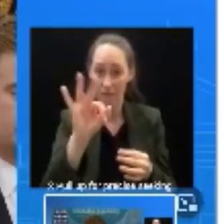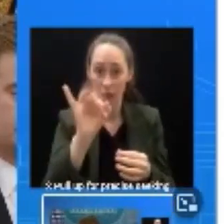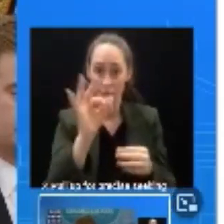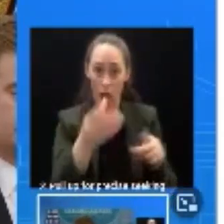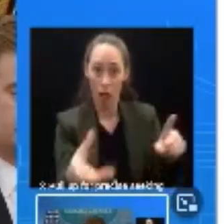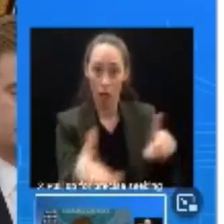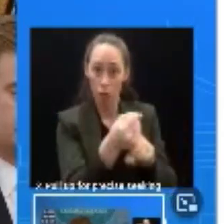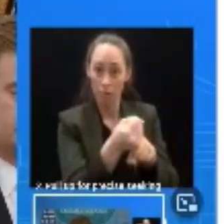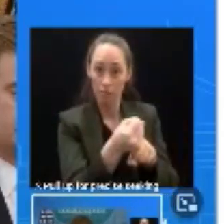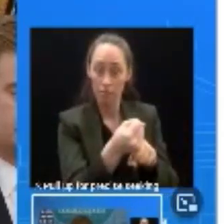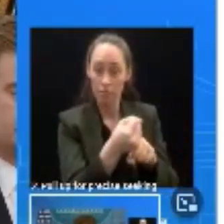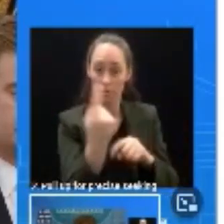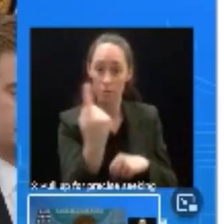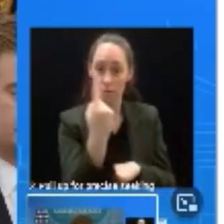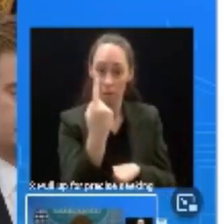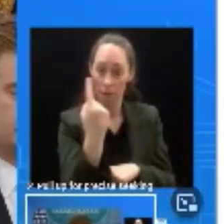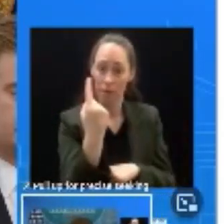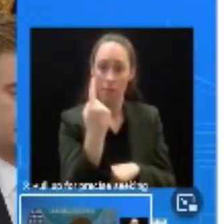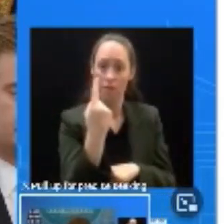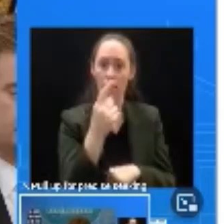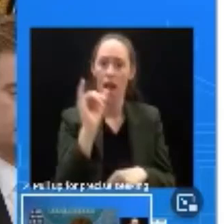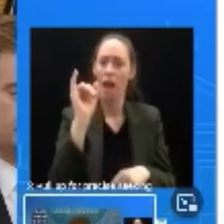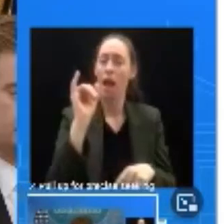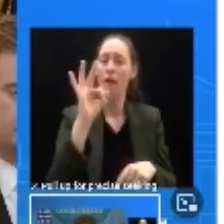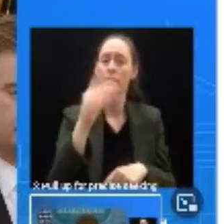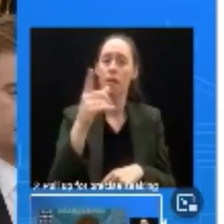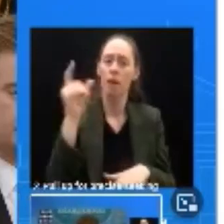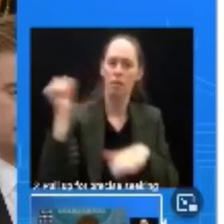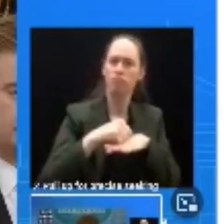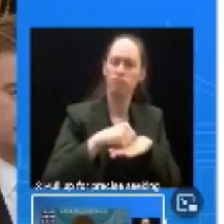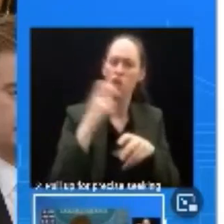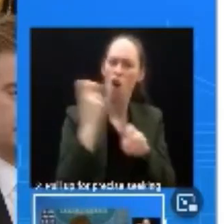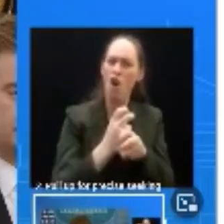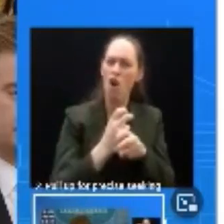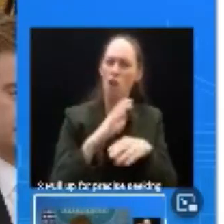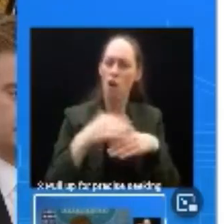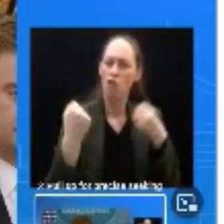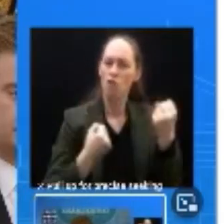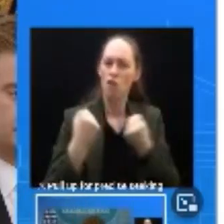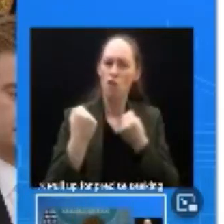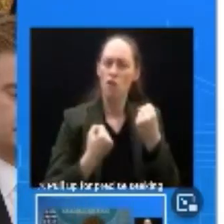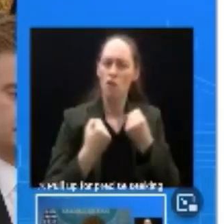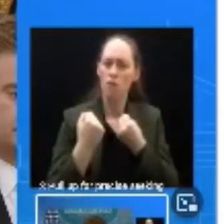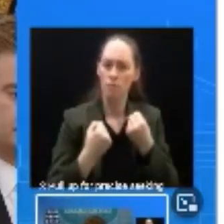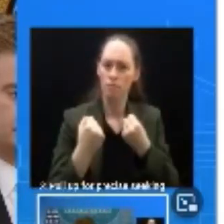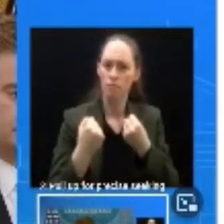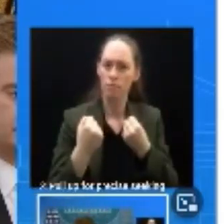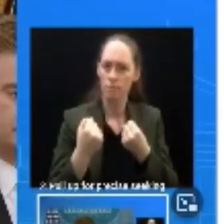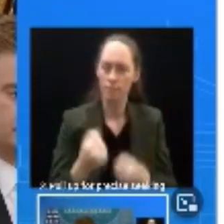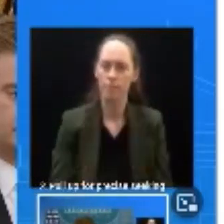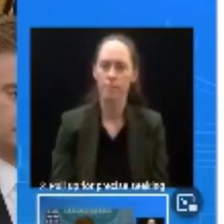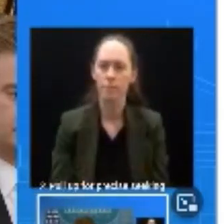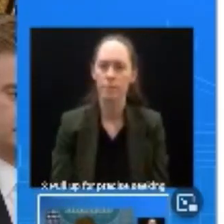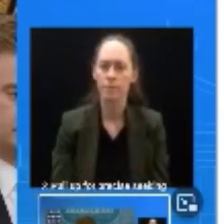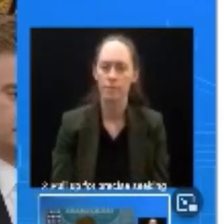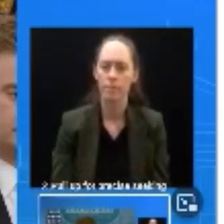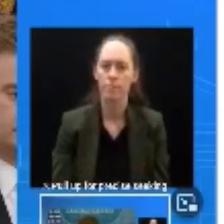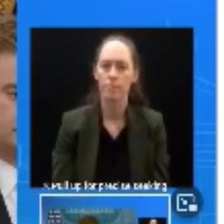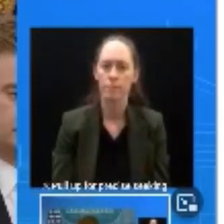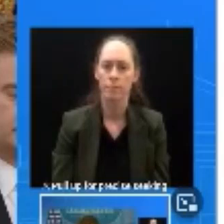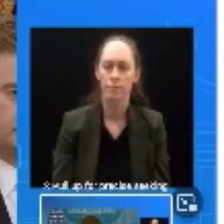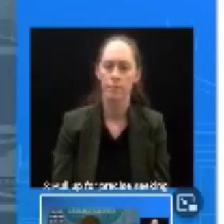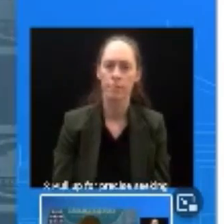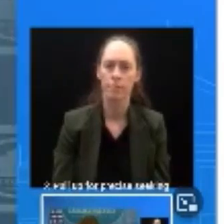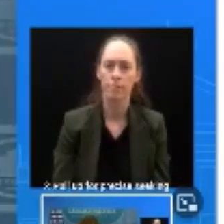speak to police officers and say that this is kind of behavior is not acceptable? Does he plan to address any police groups or anything like that?